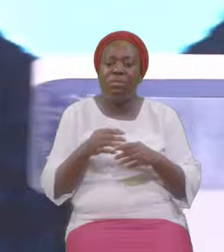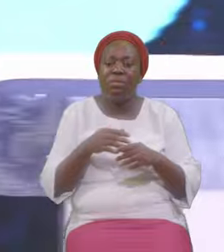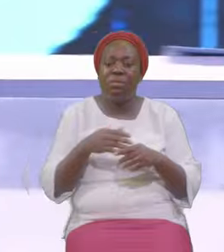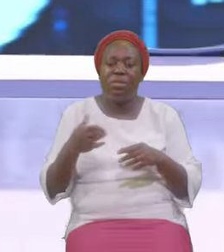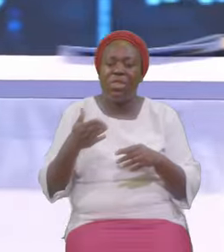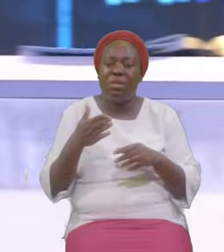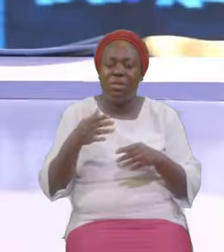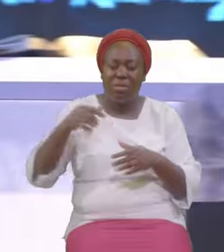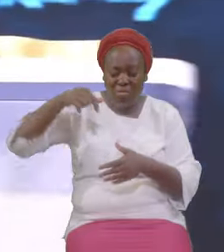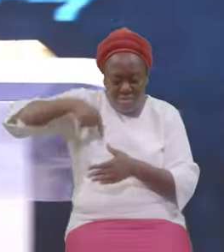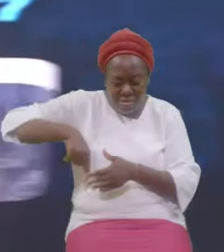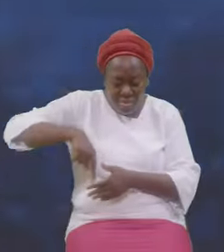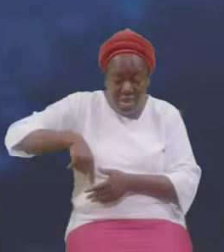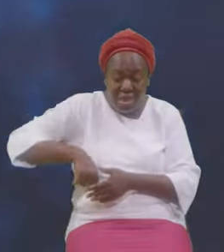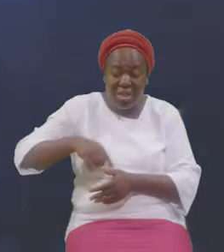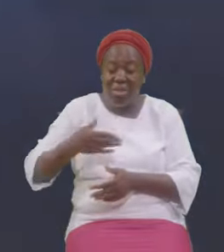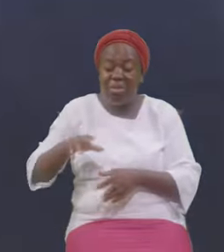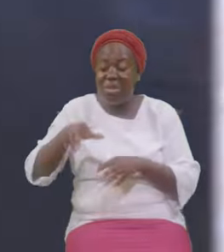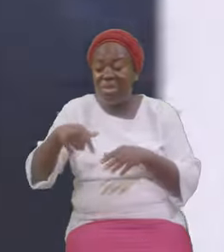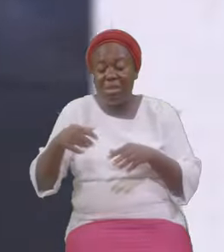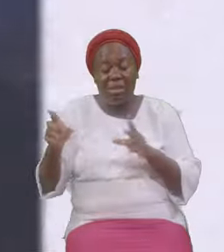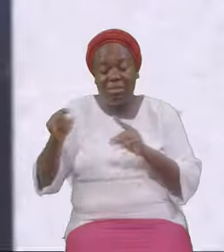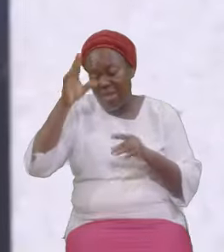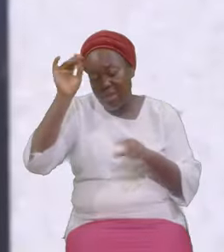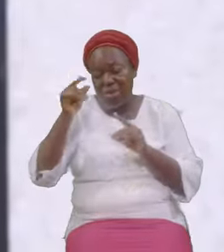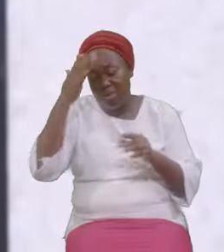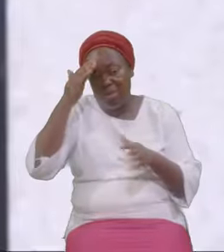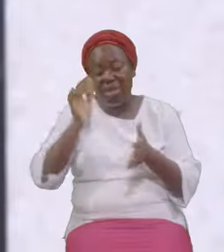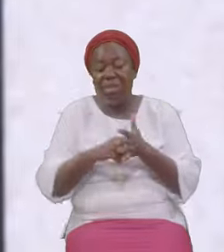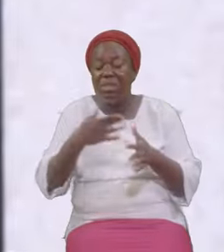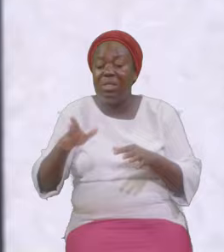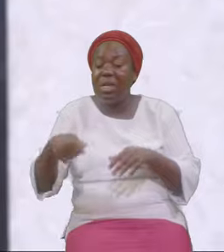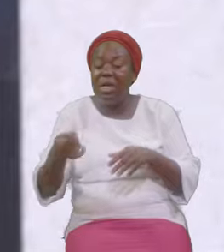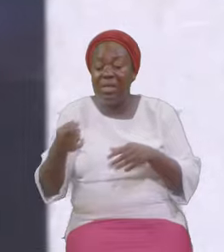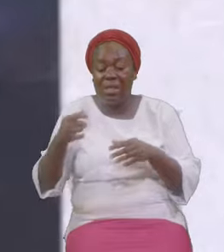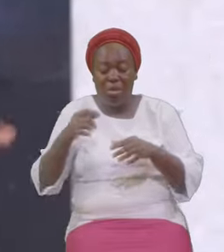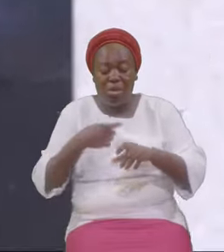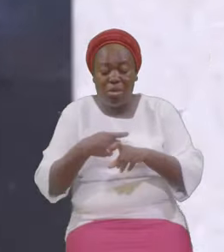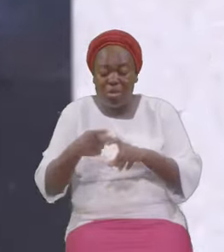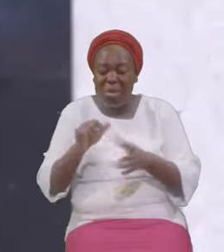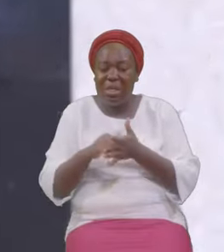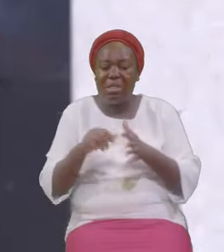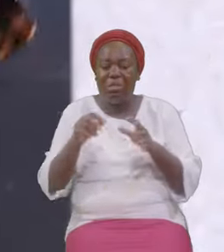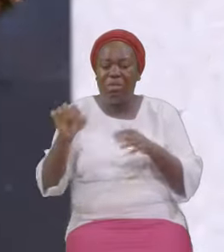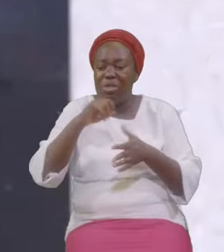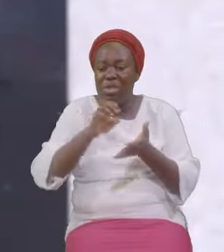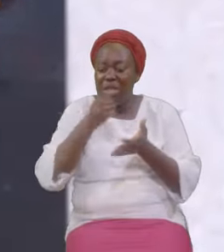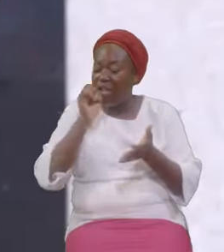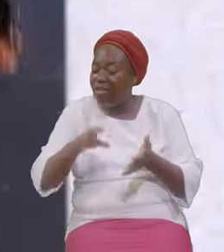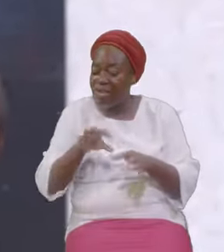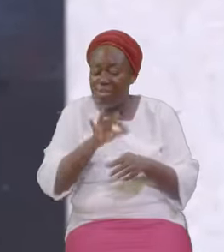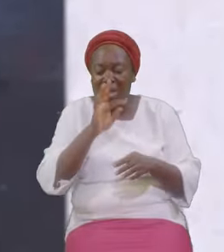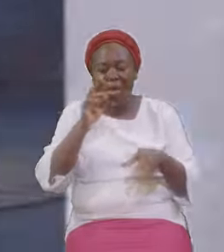was anything, there was any torment that those evil spirits were avoiding. The man did not know. And he kept